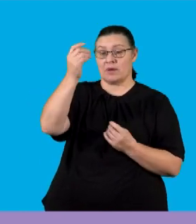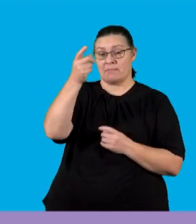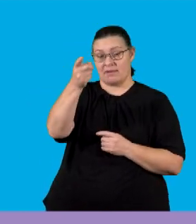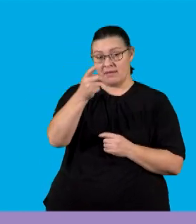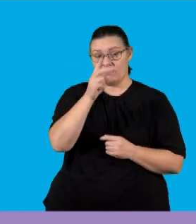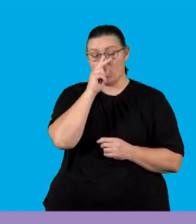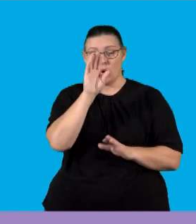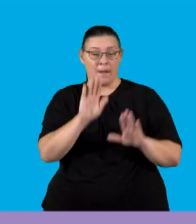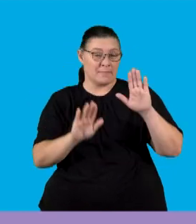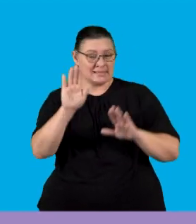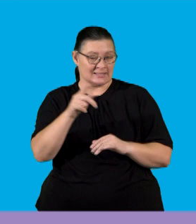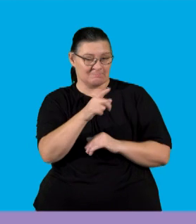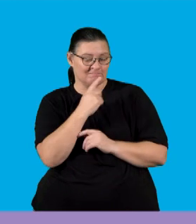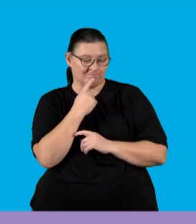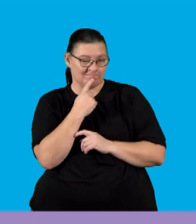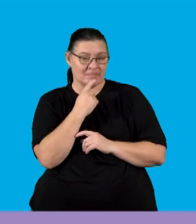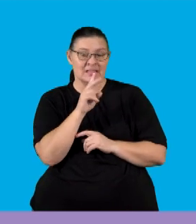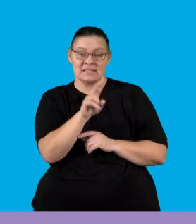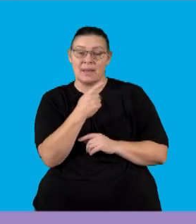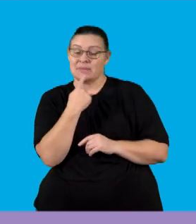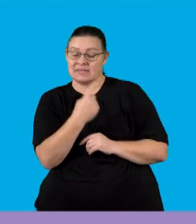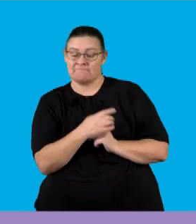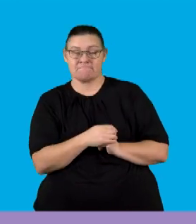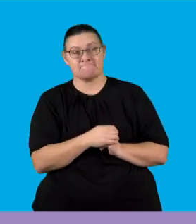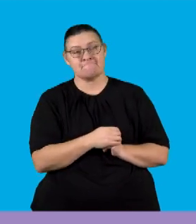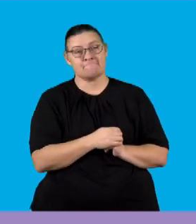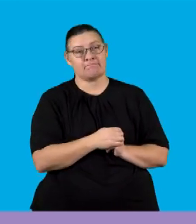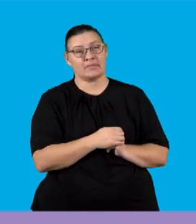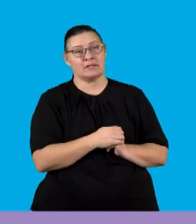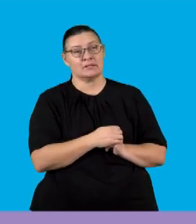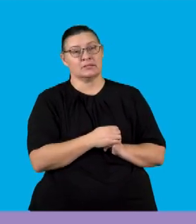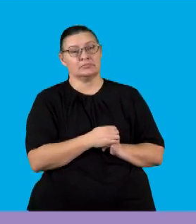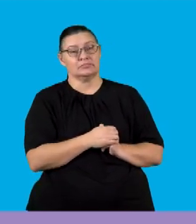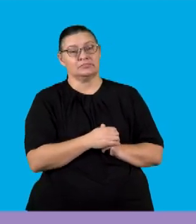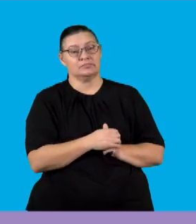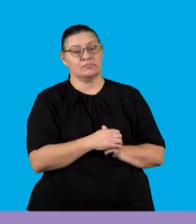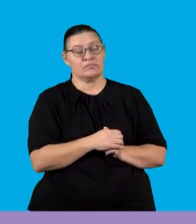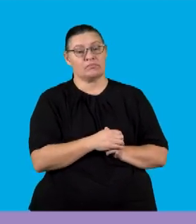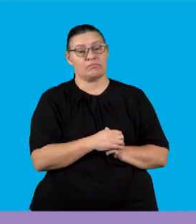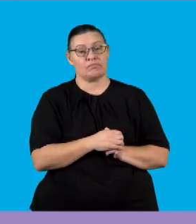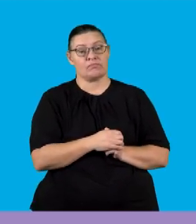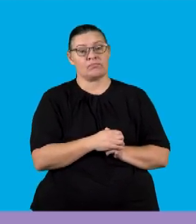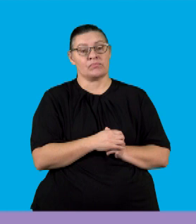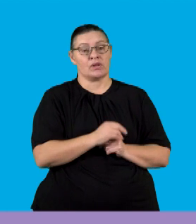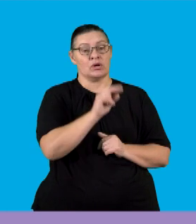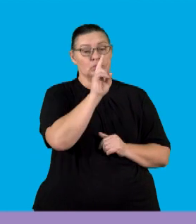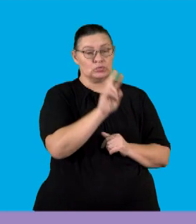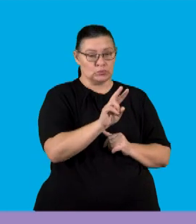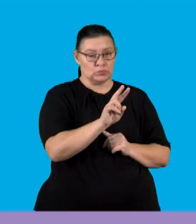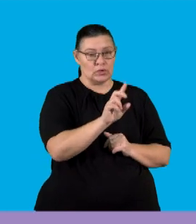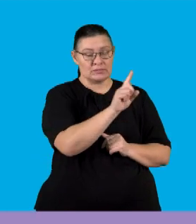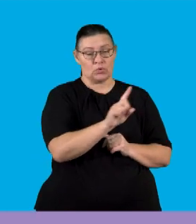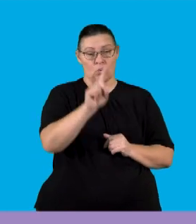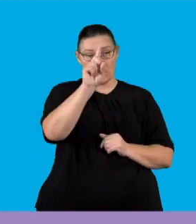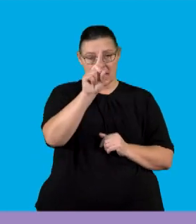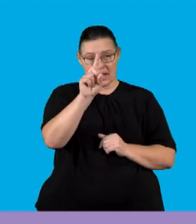2 exponent 1, it does not give me the first term. If I say 2 exponent 2,